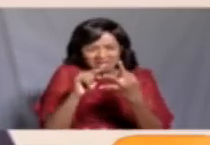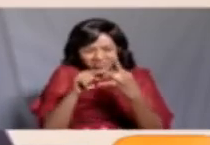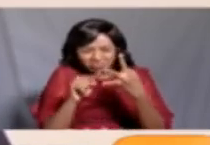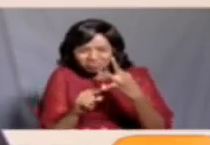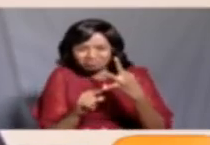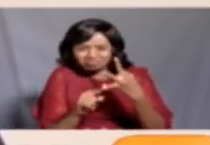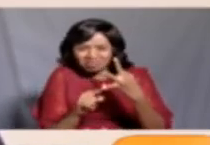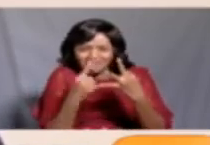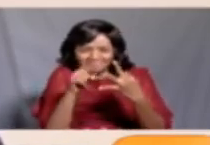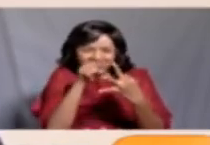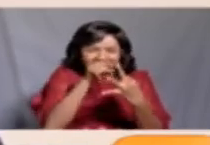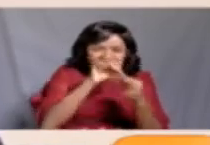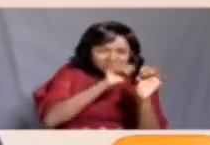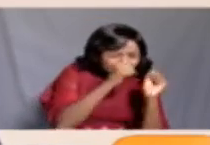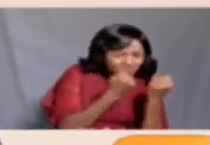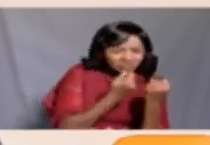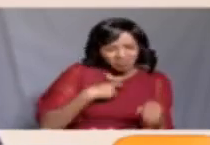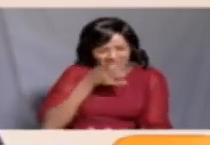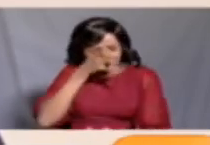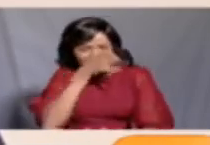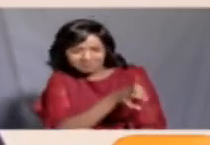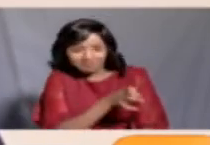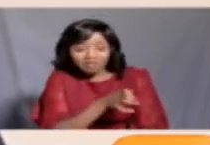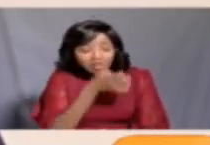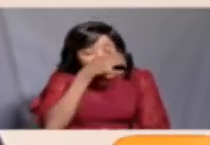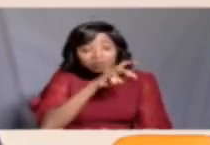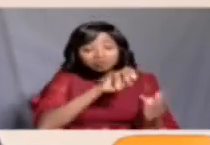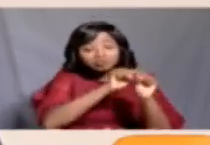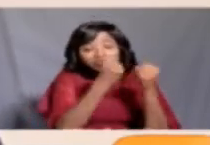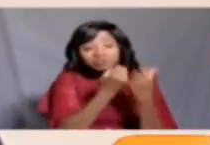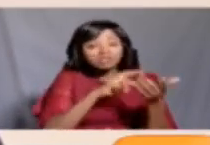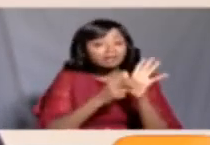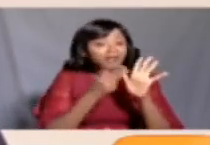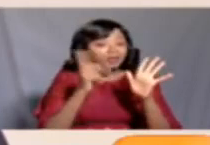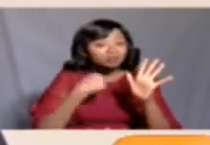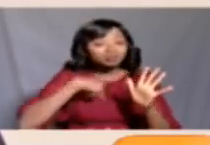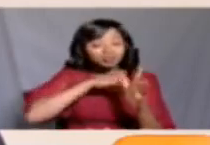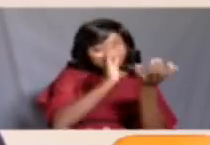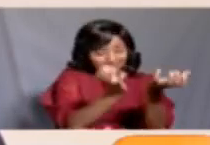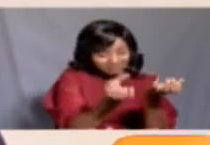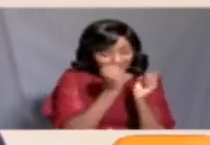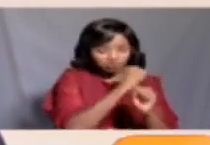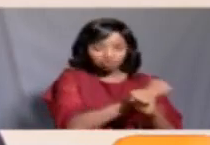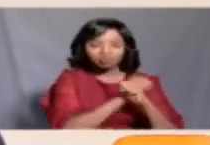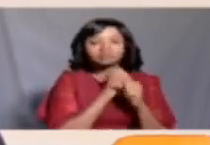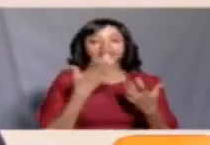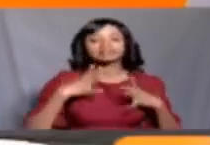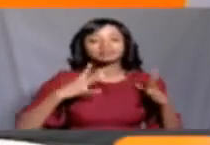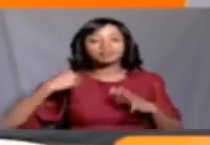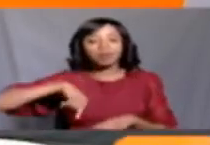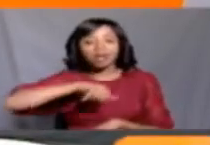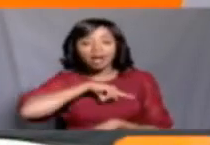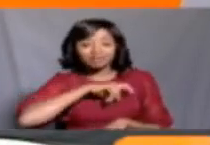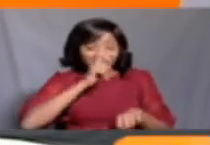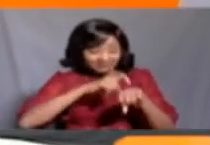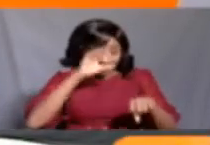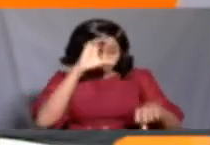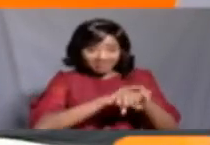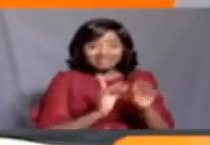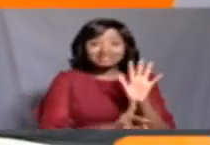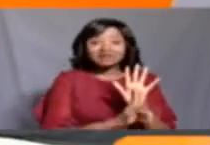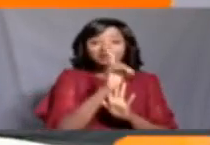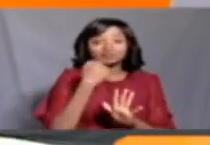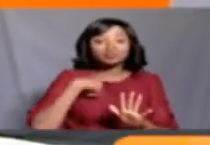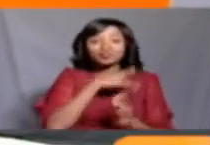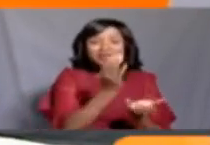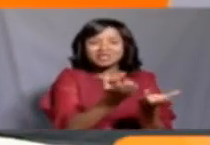socially? Socially means that we need to protect our people in how they actually even receive this development. We live